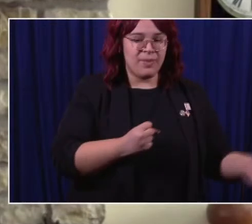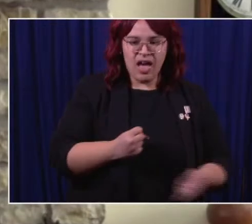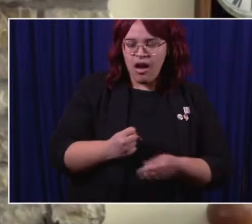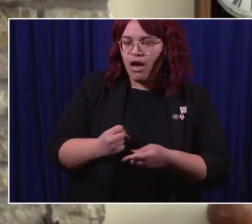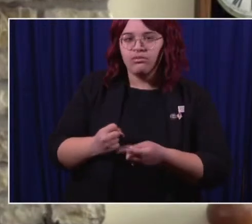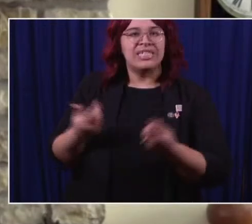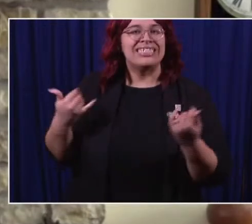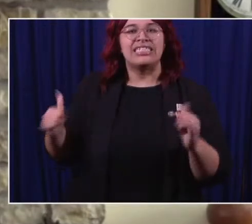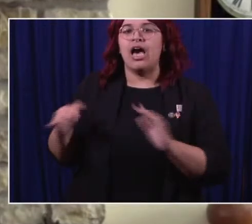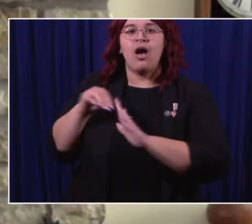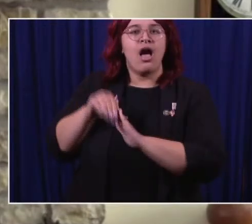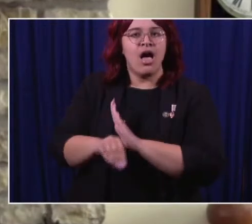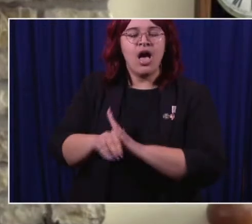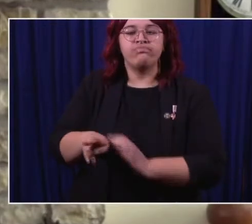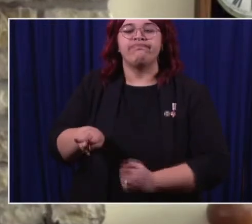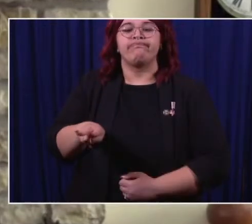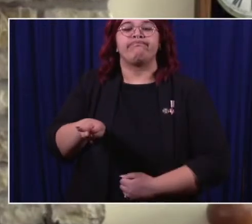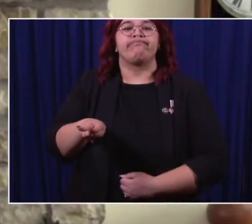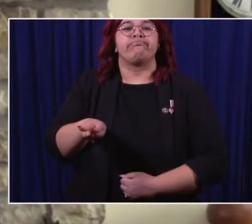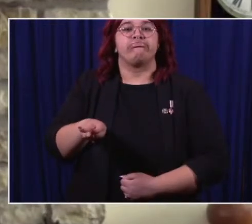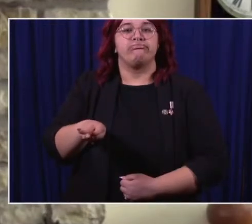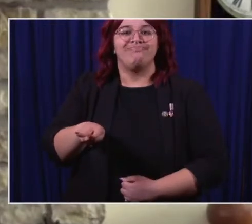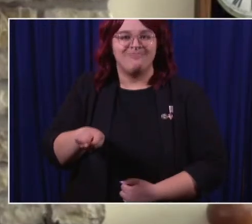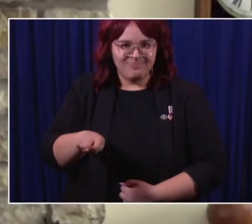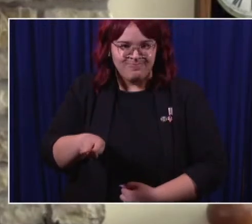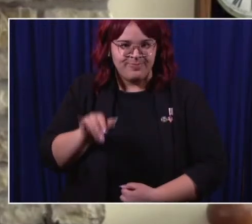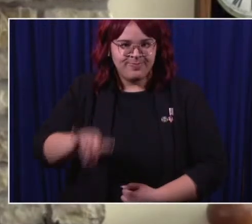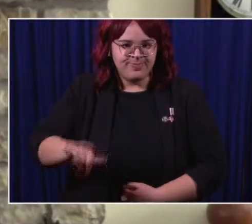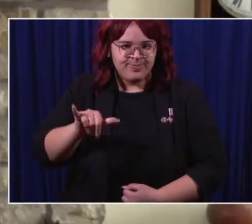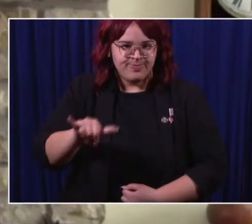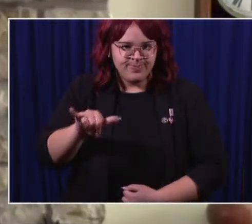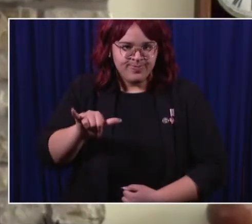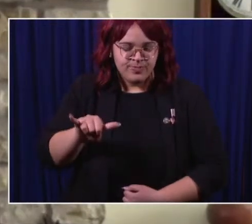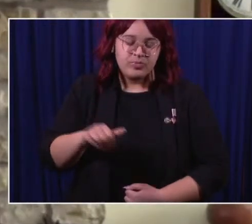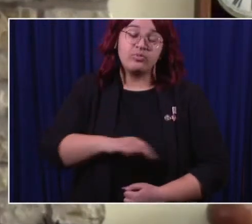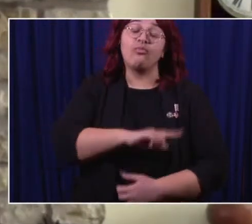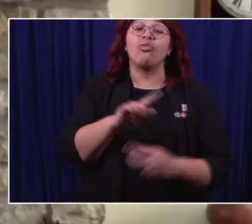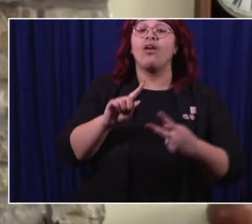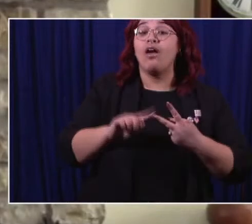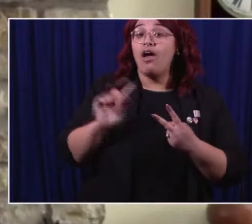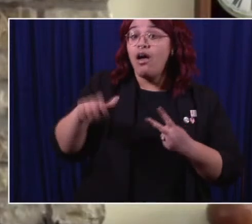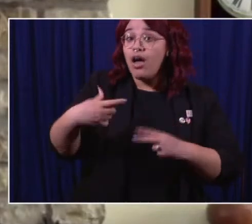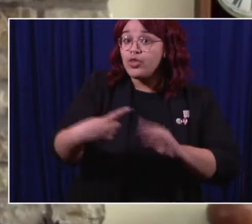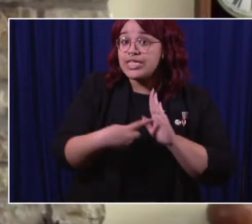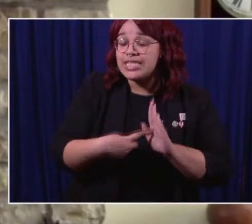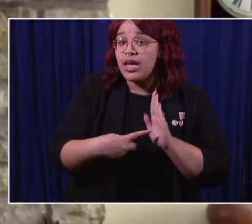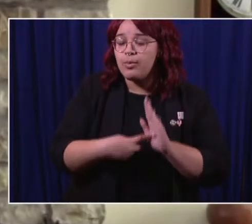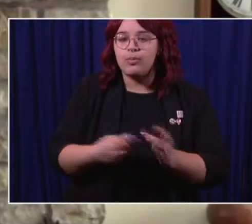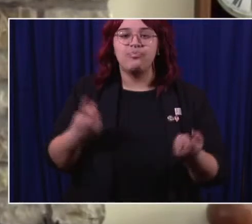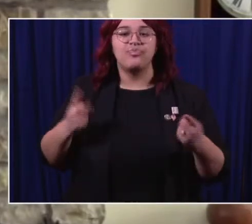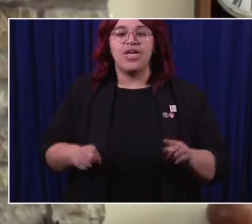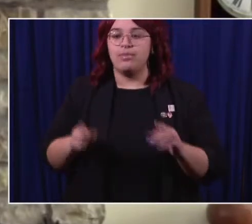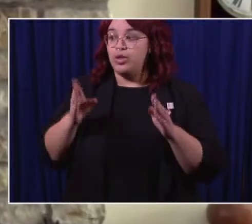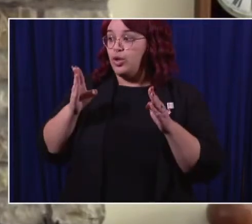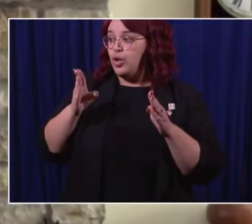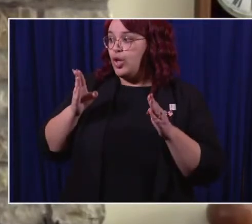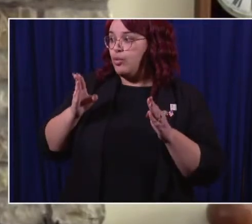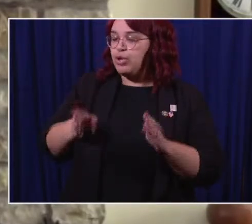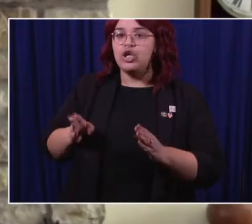order for an antipsychotic drug, an antidepressant, or an appetite